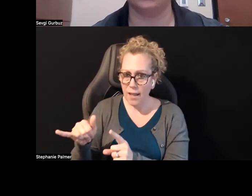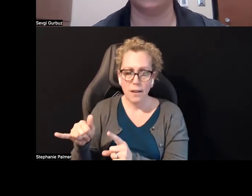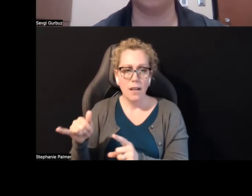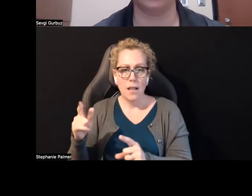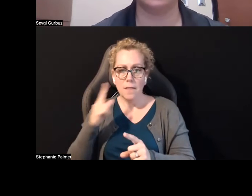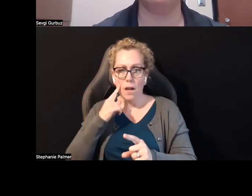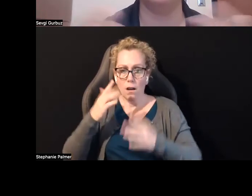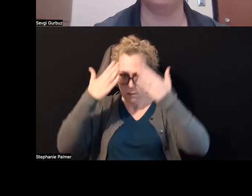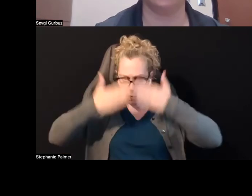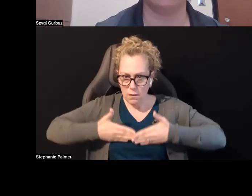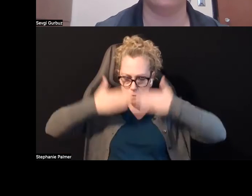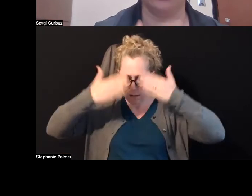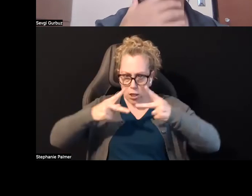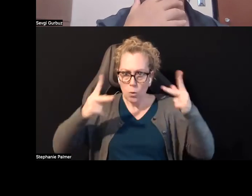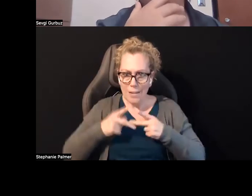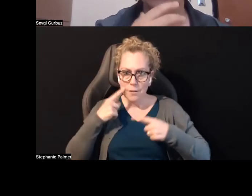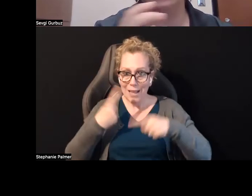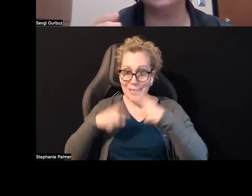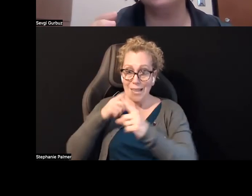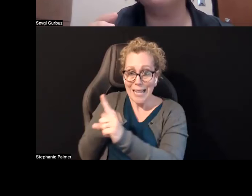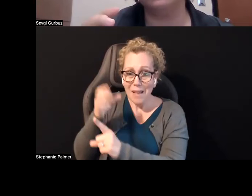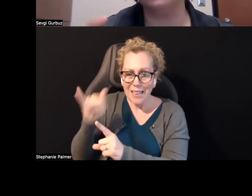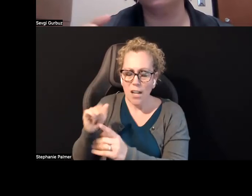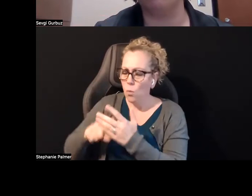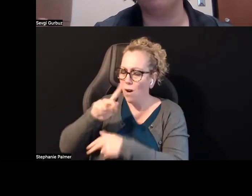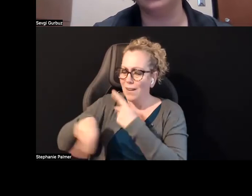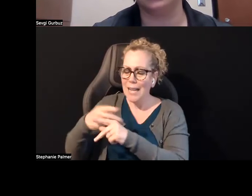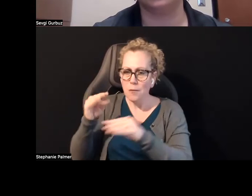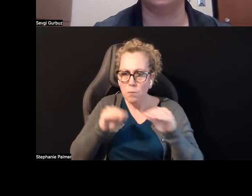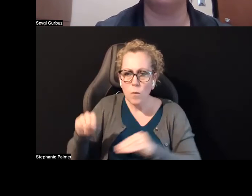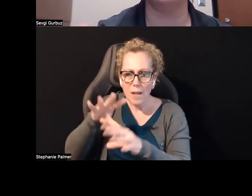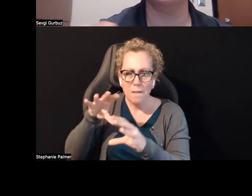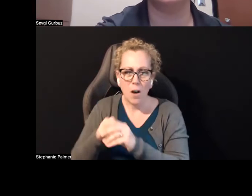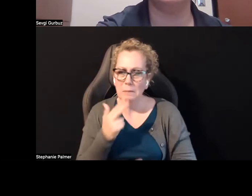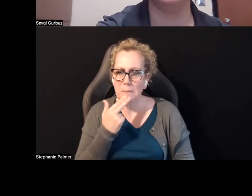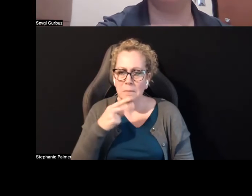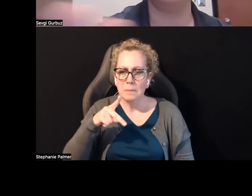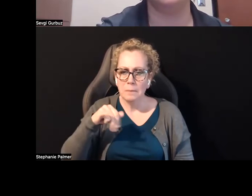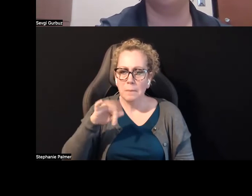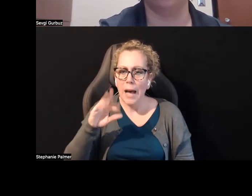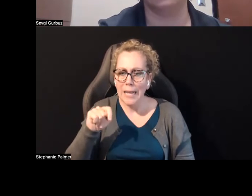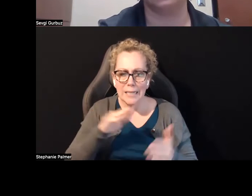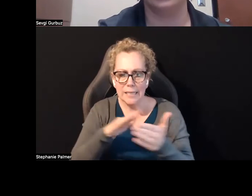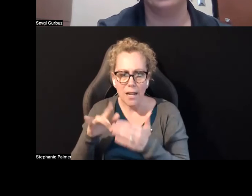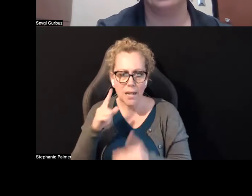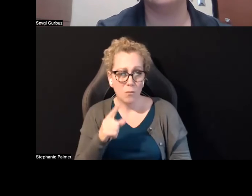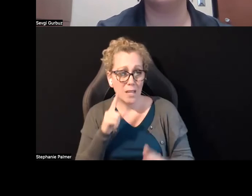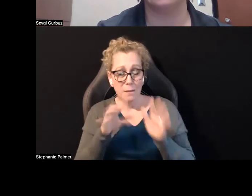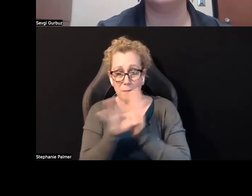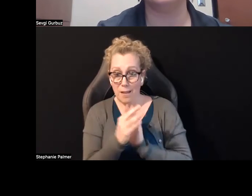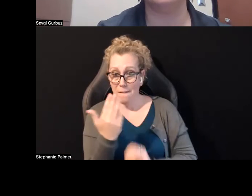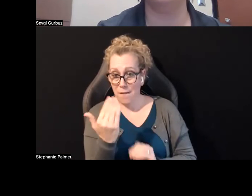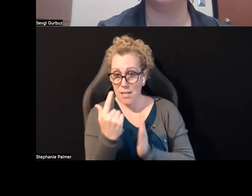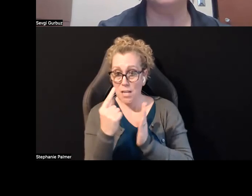sign affect this? What type of movements are involved? We did a very, very small pilot study where we looked at these 15 words